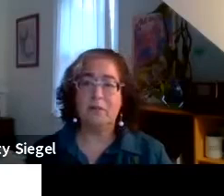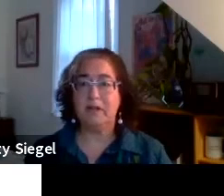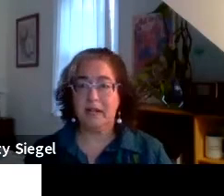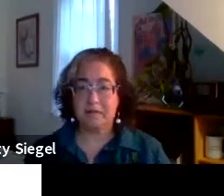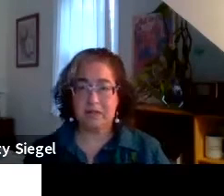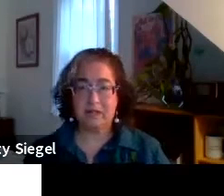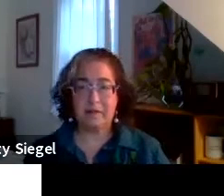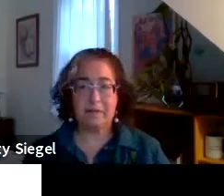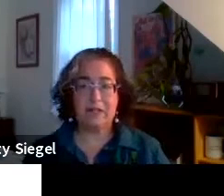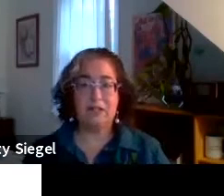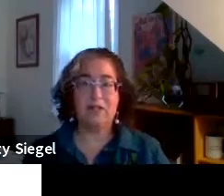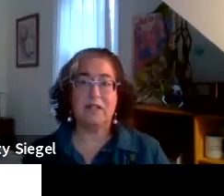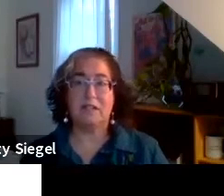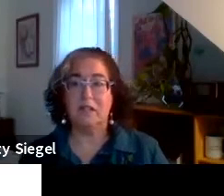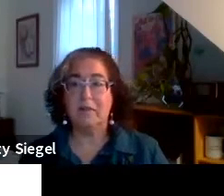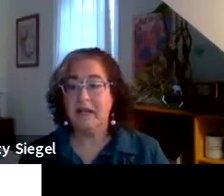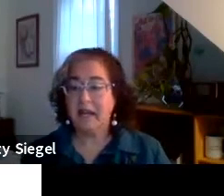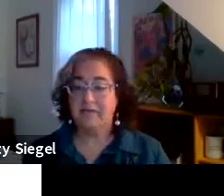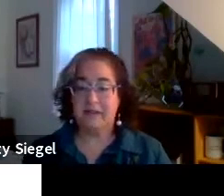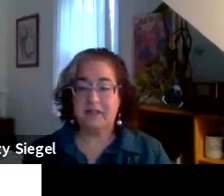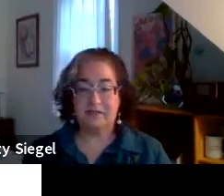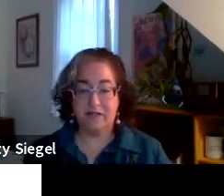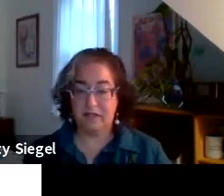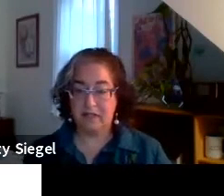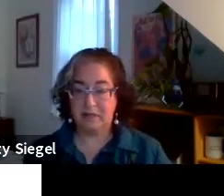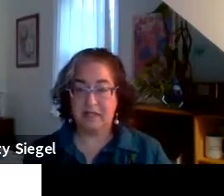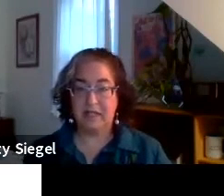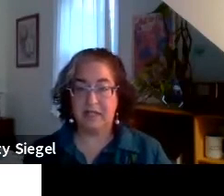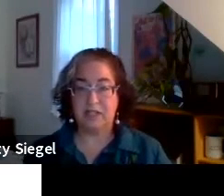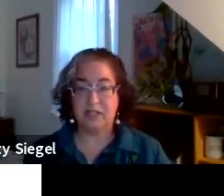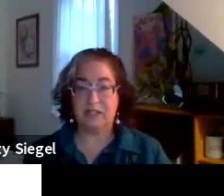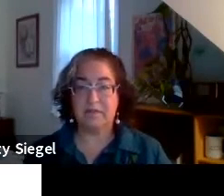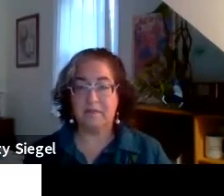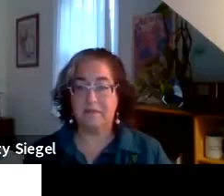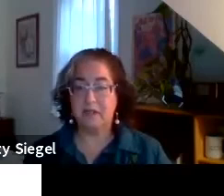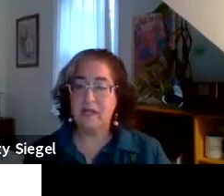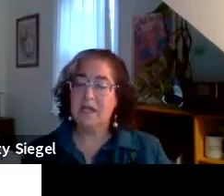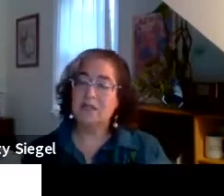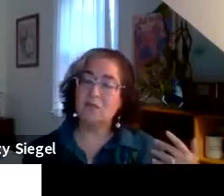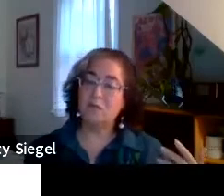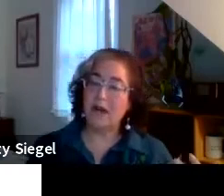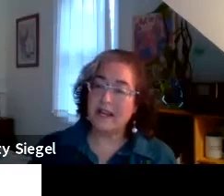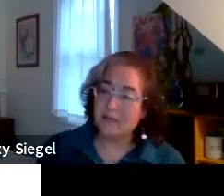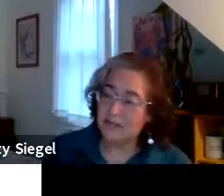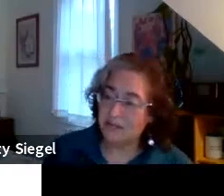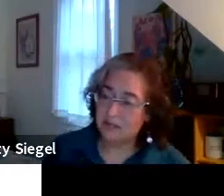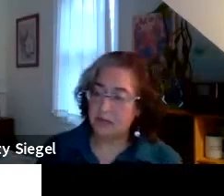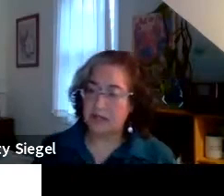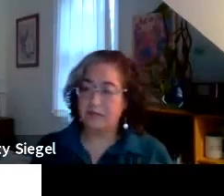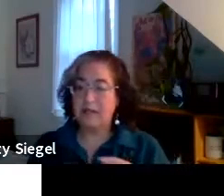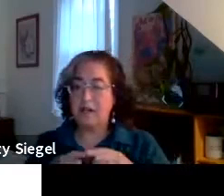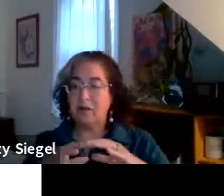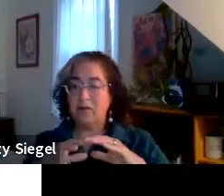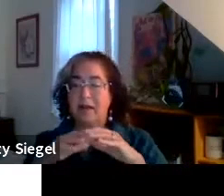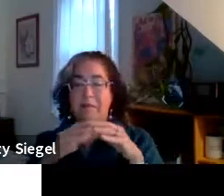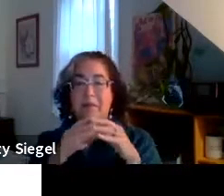Only 2.9% of the population across the globe have very severe disabling conditions. Next slide, title, Social Inclusion. So why do we do this work?